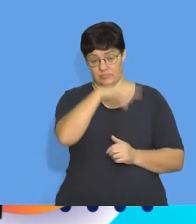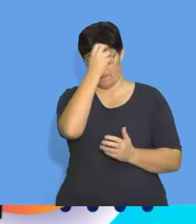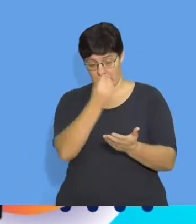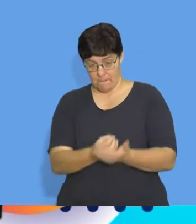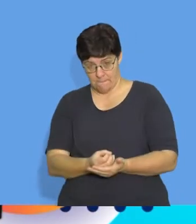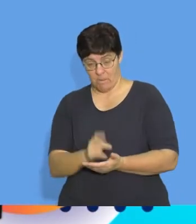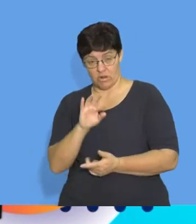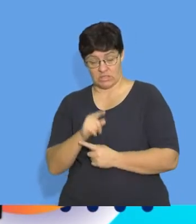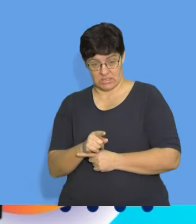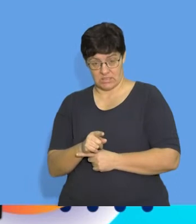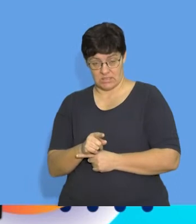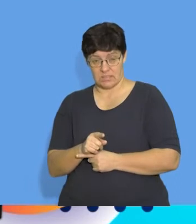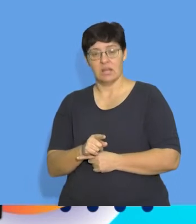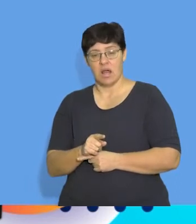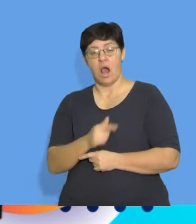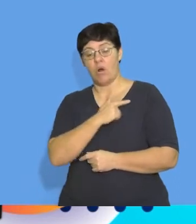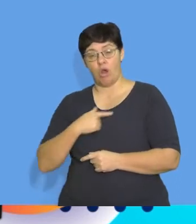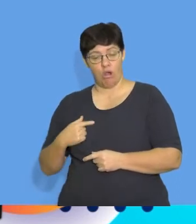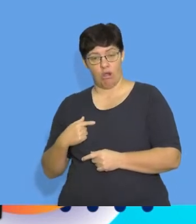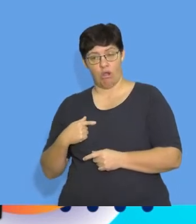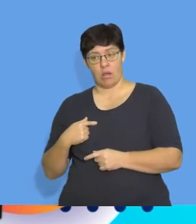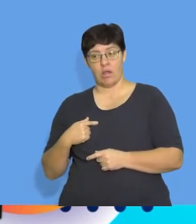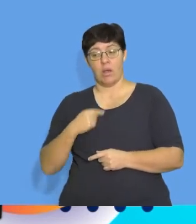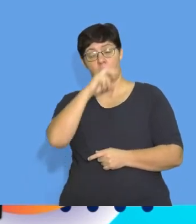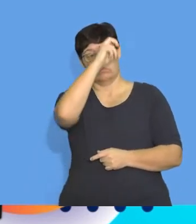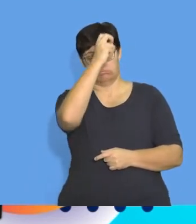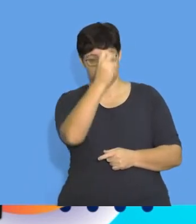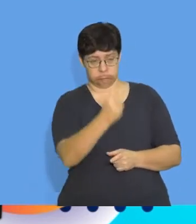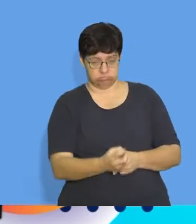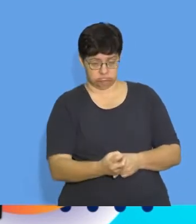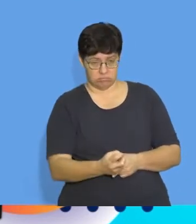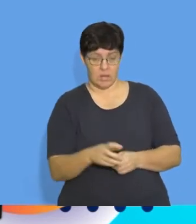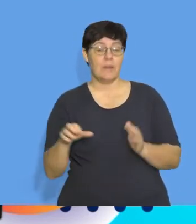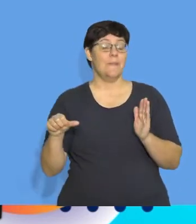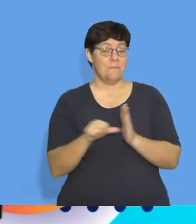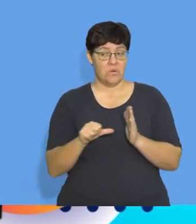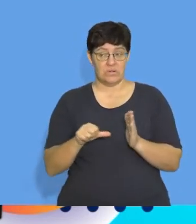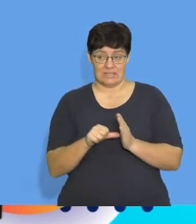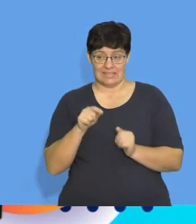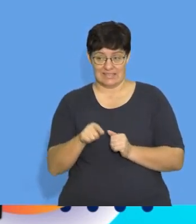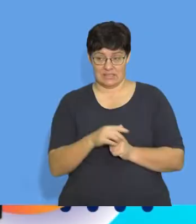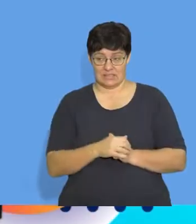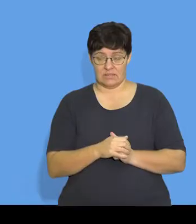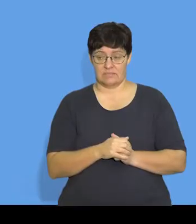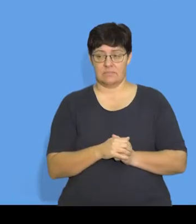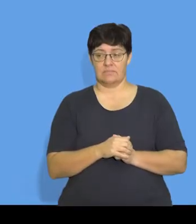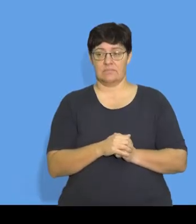with, and I know how long it took to get there. So that's important pieces of information that we need to keep.